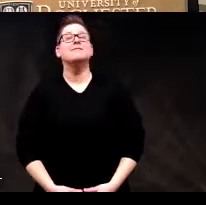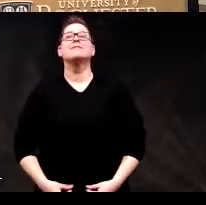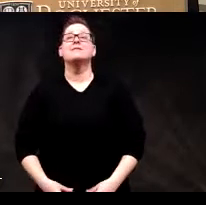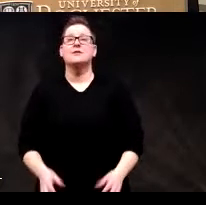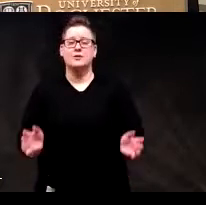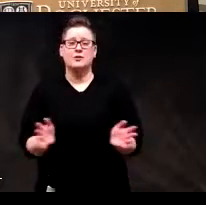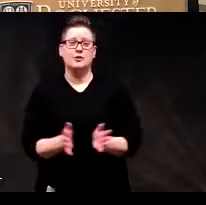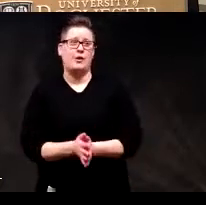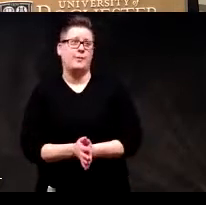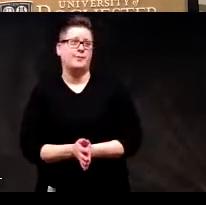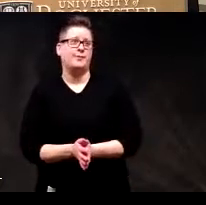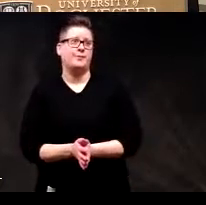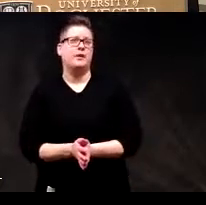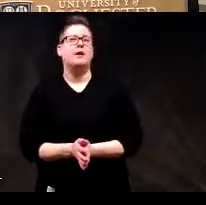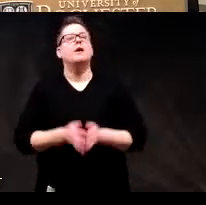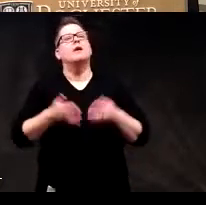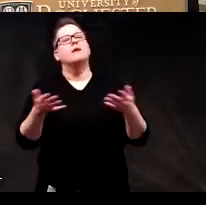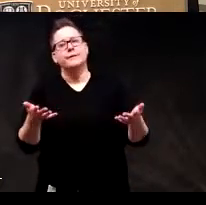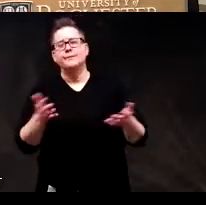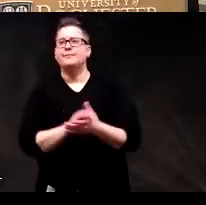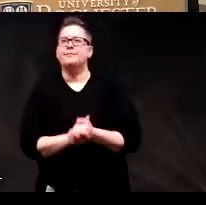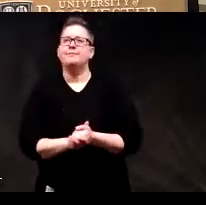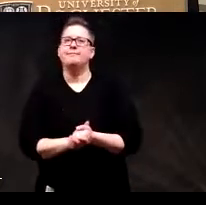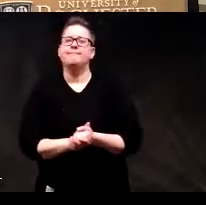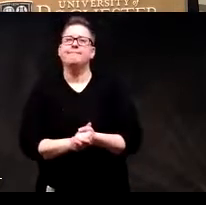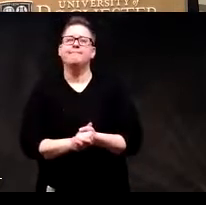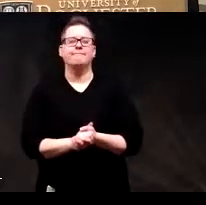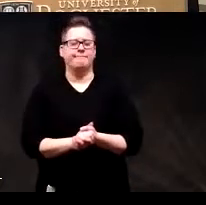So, you know, in thinking